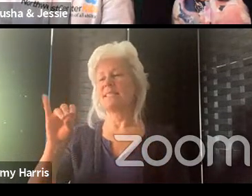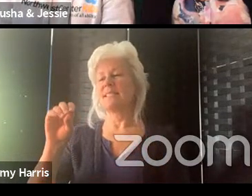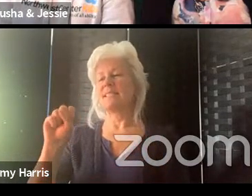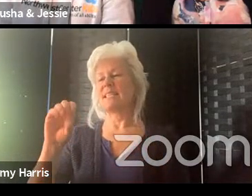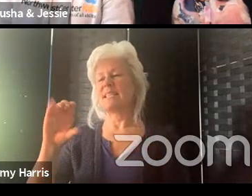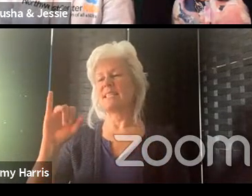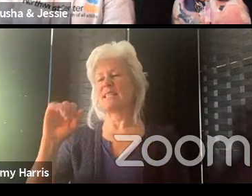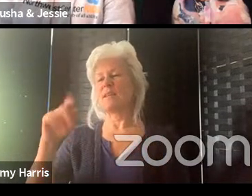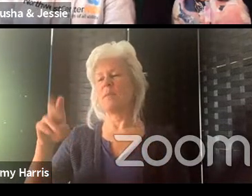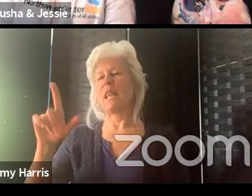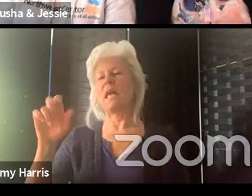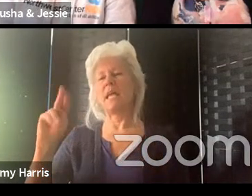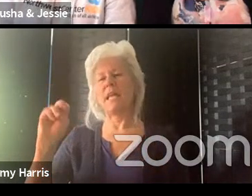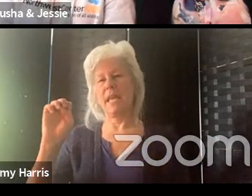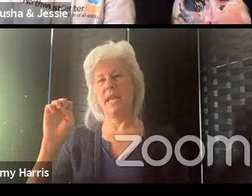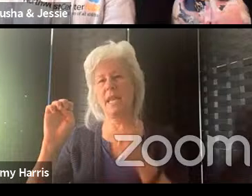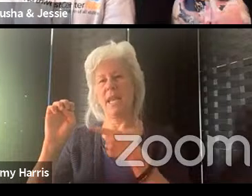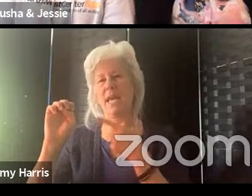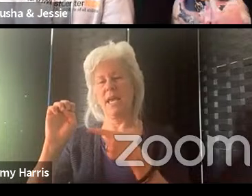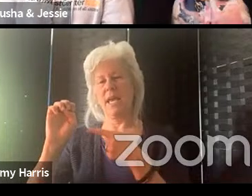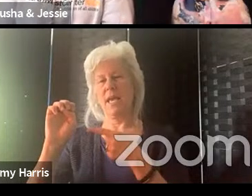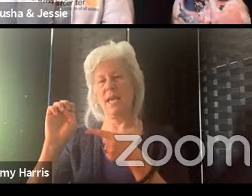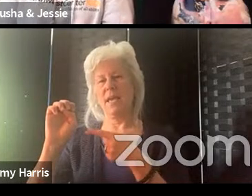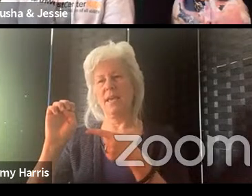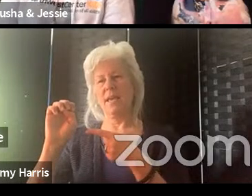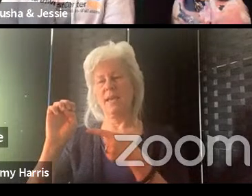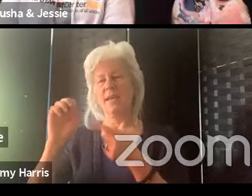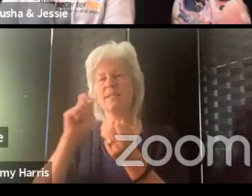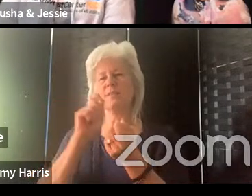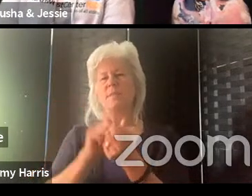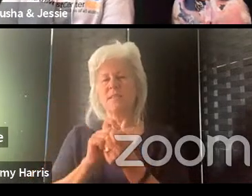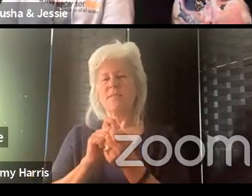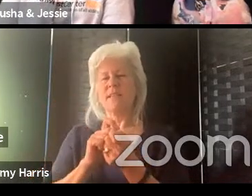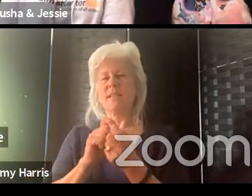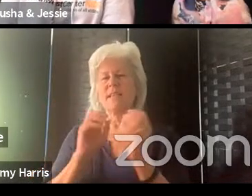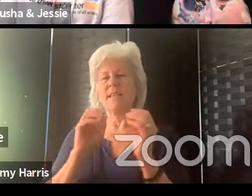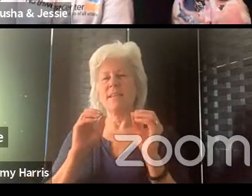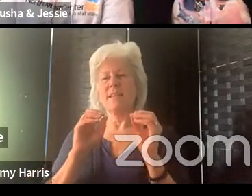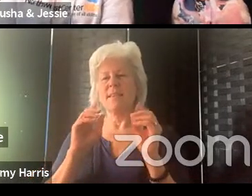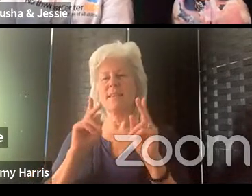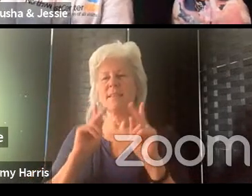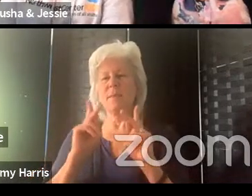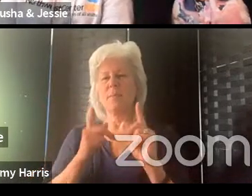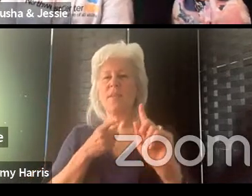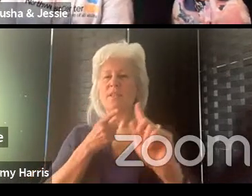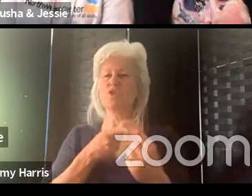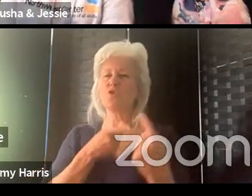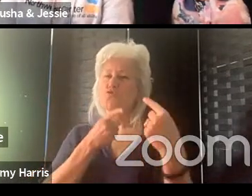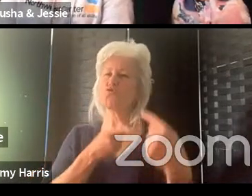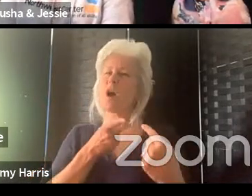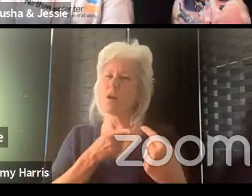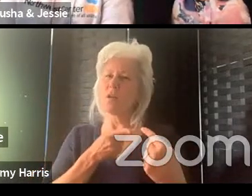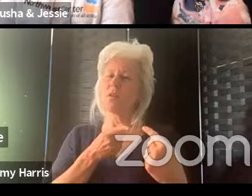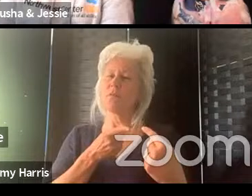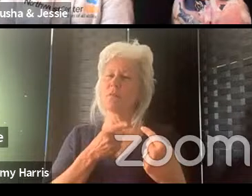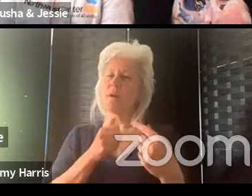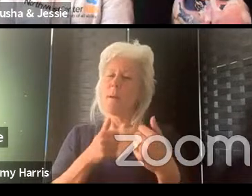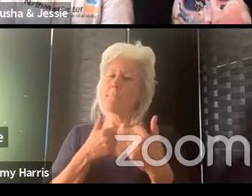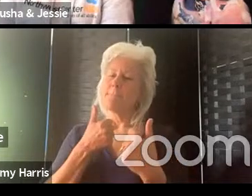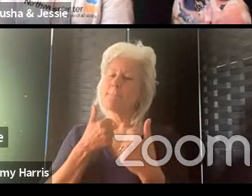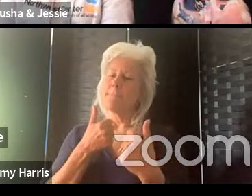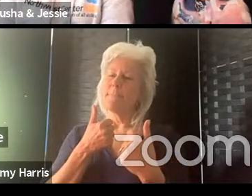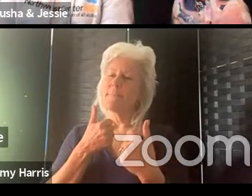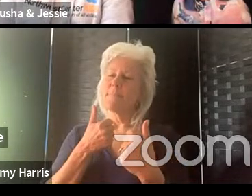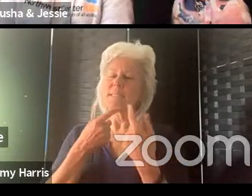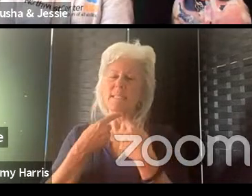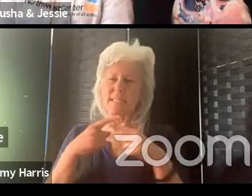who struggle meeting the demands of a public school classroom. I think a lot about how different the kids who come to